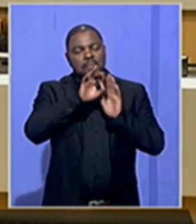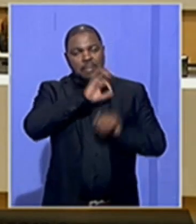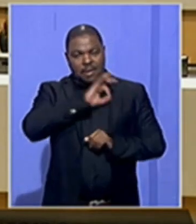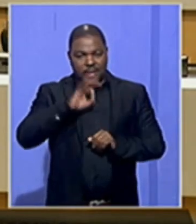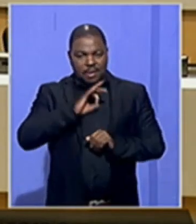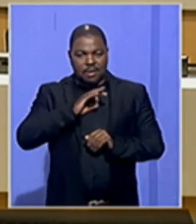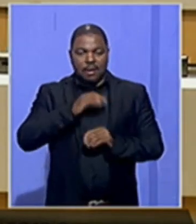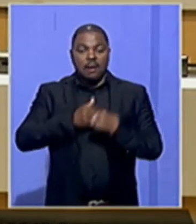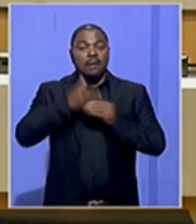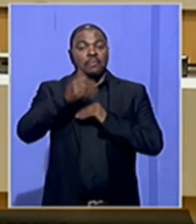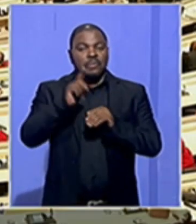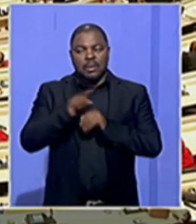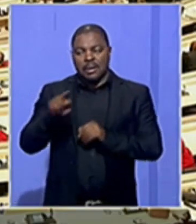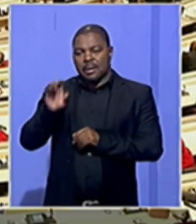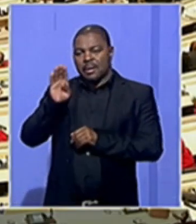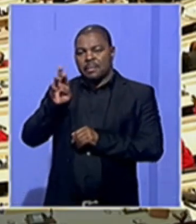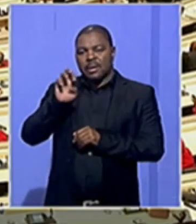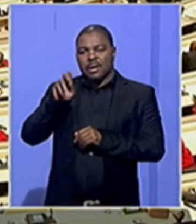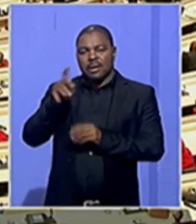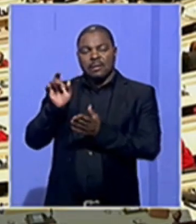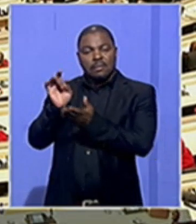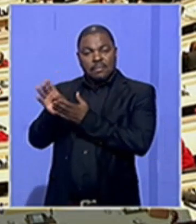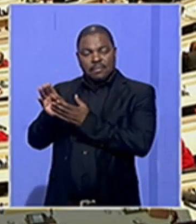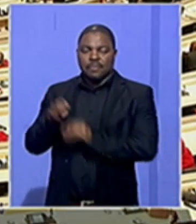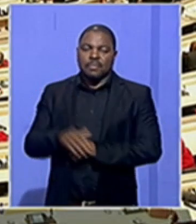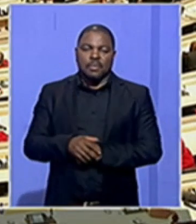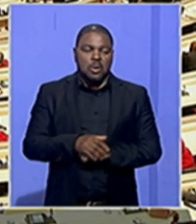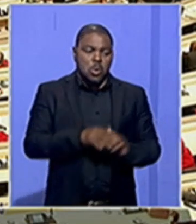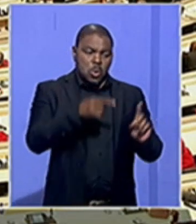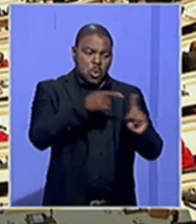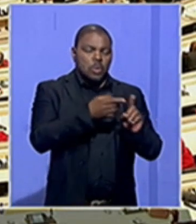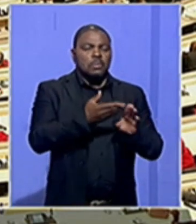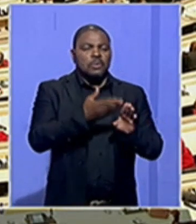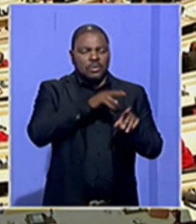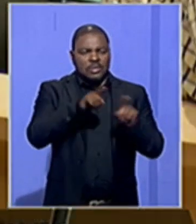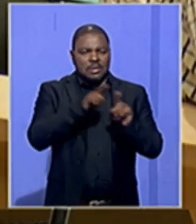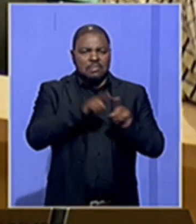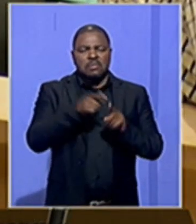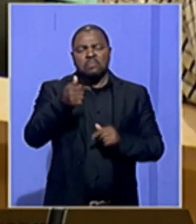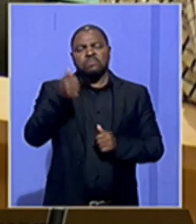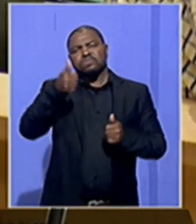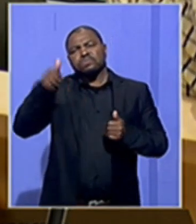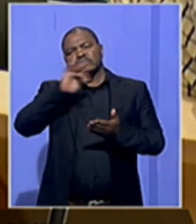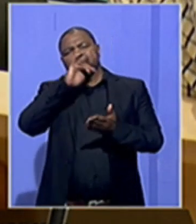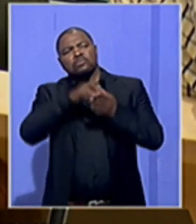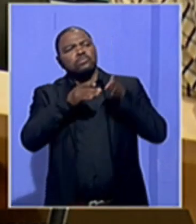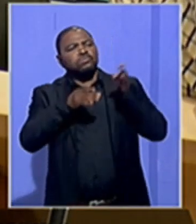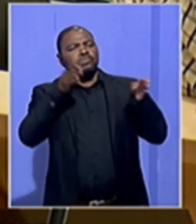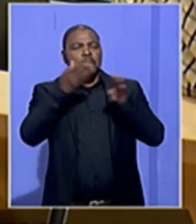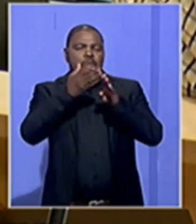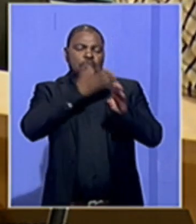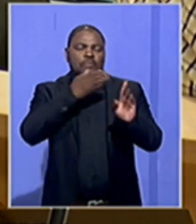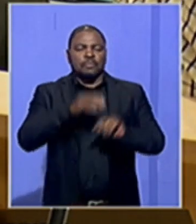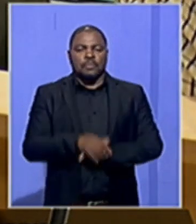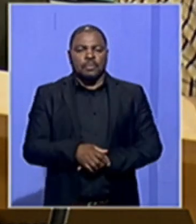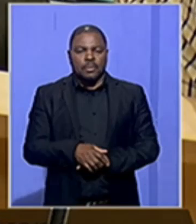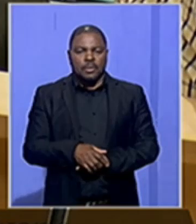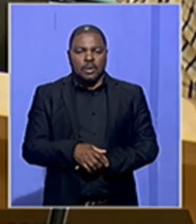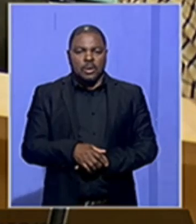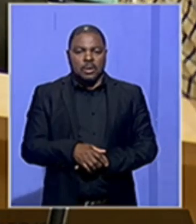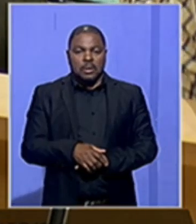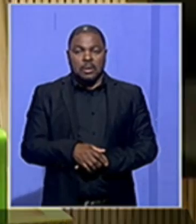ga Brink gape Moya o kile a kokomala maemo a kwa godimo a le mmalwa mo masepaleng. Many residents